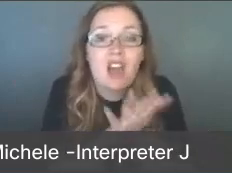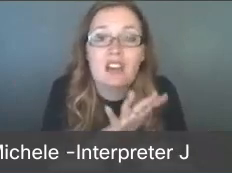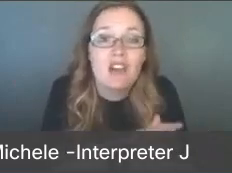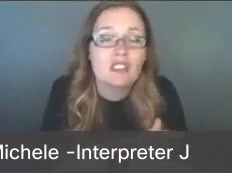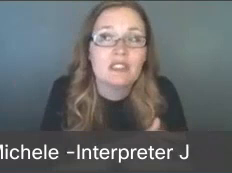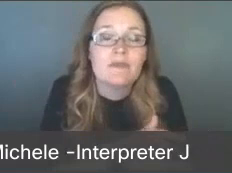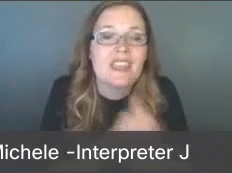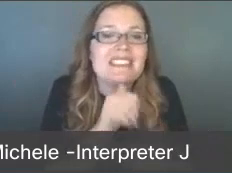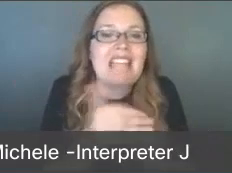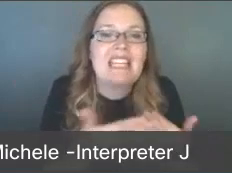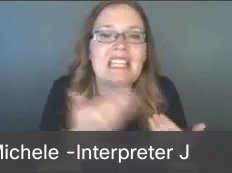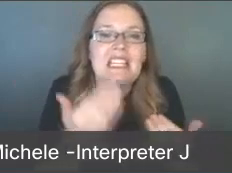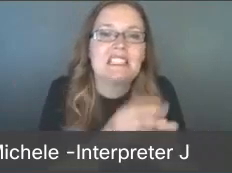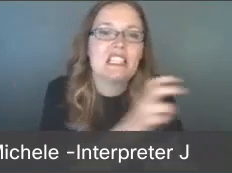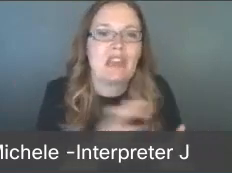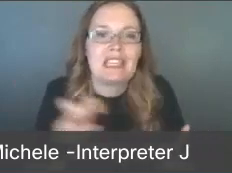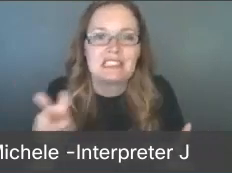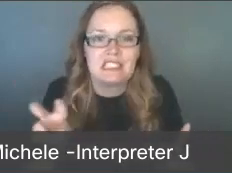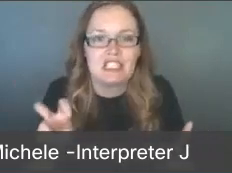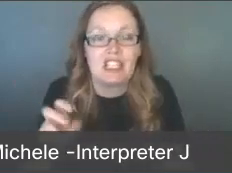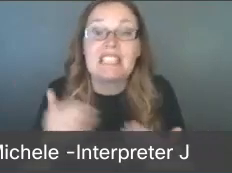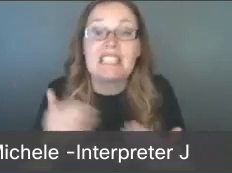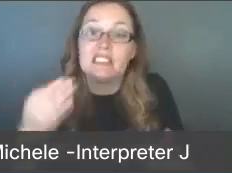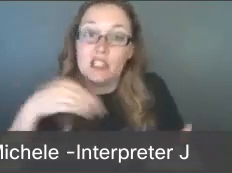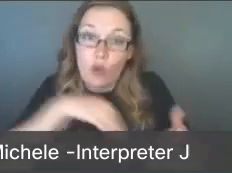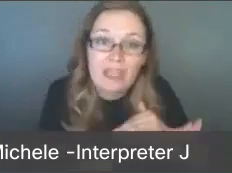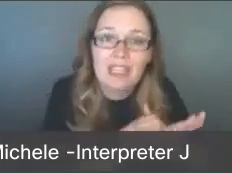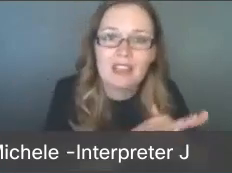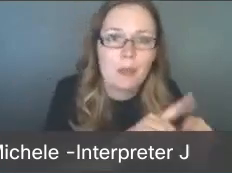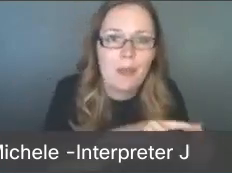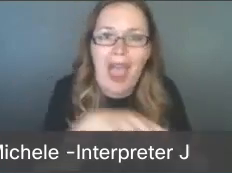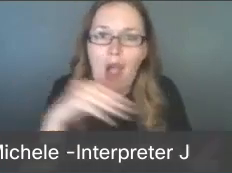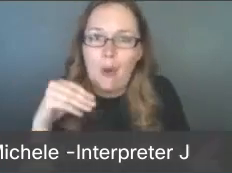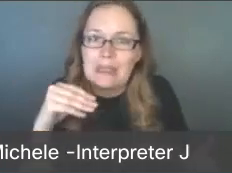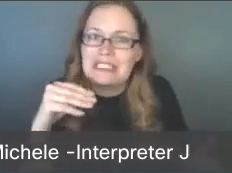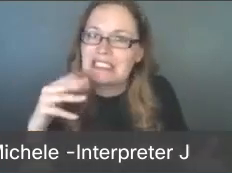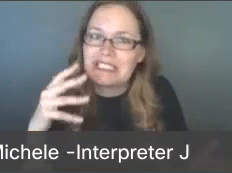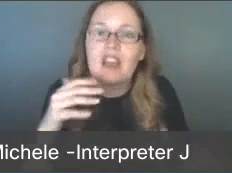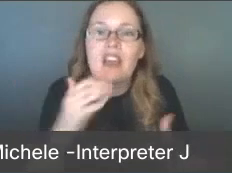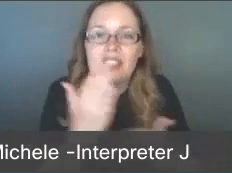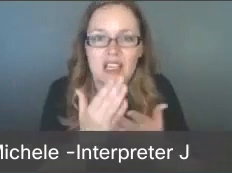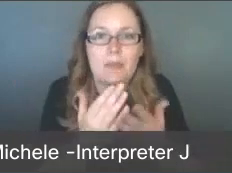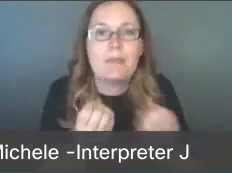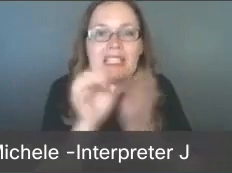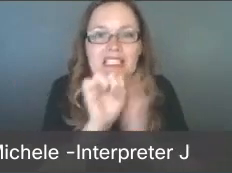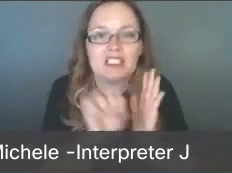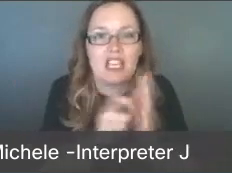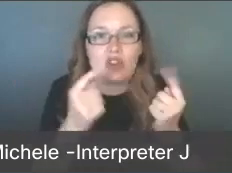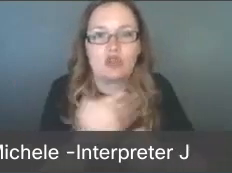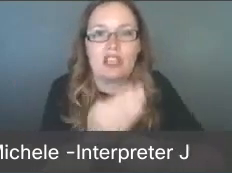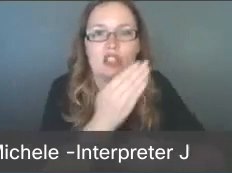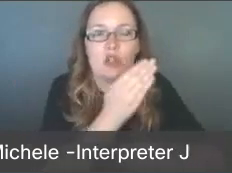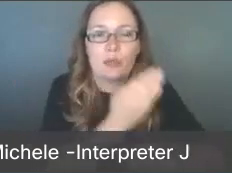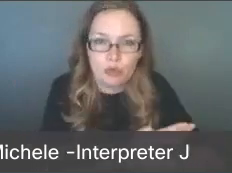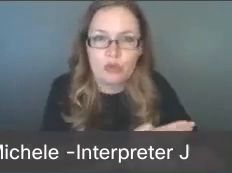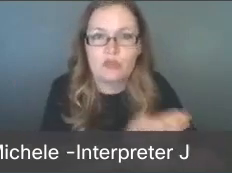easy a pathway back as there was a pathway in. So a number of states are working on how to improve those practices so that when someone is, if